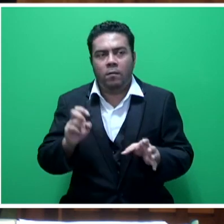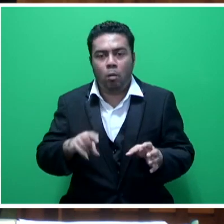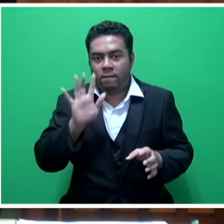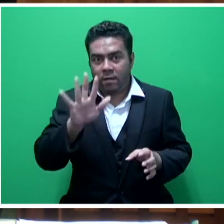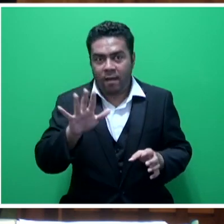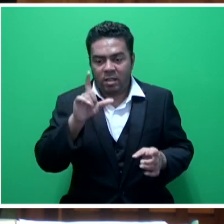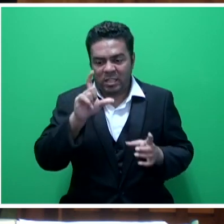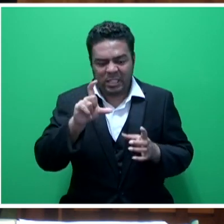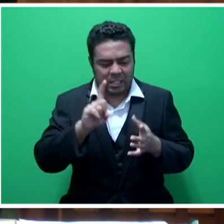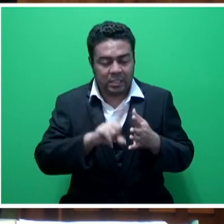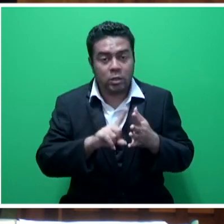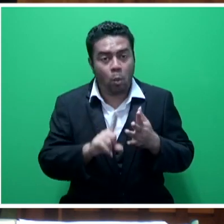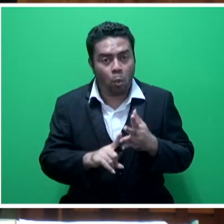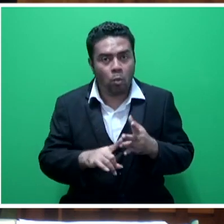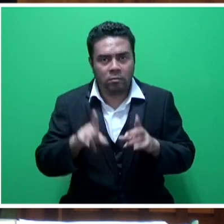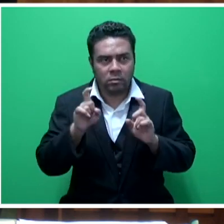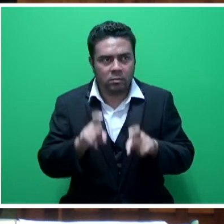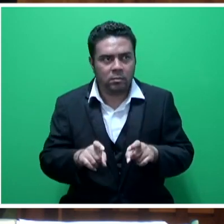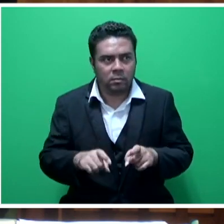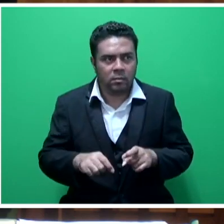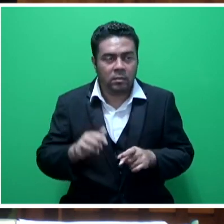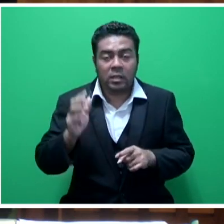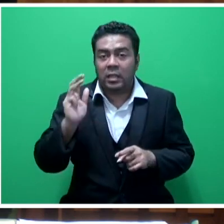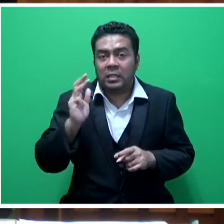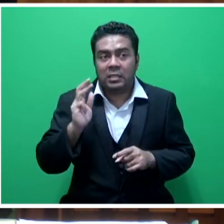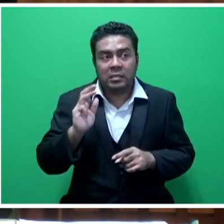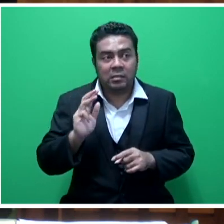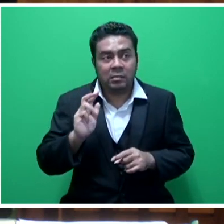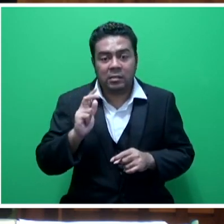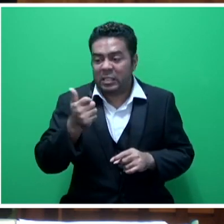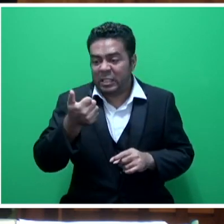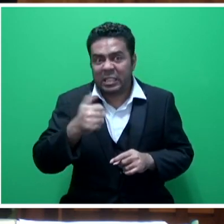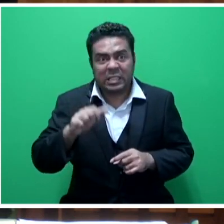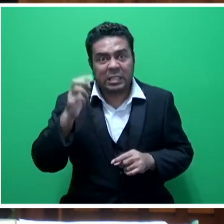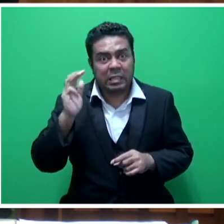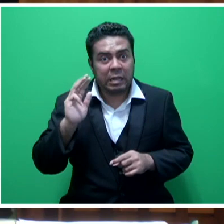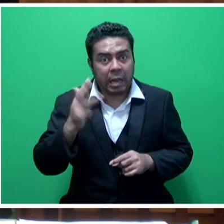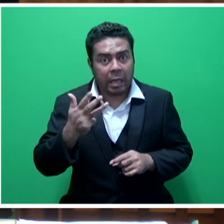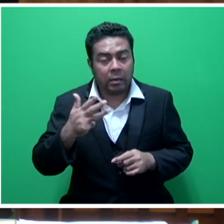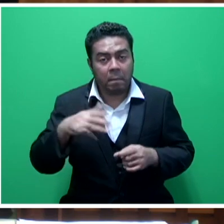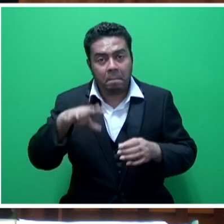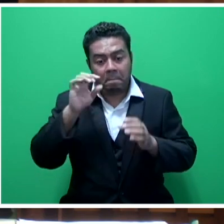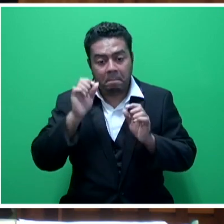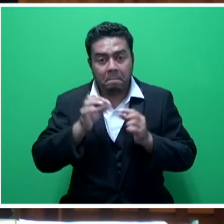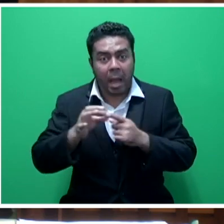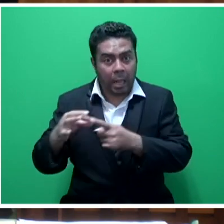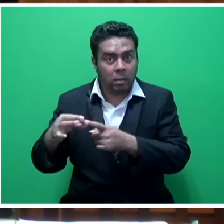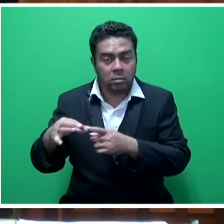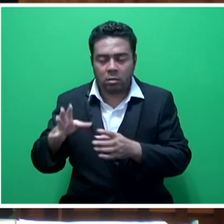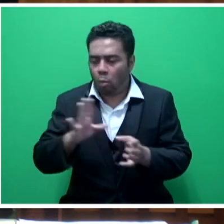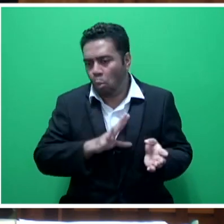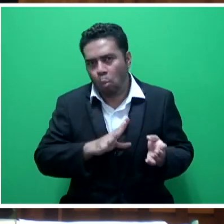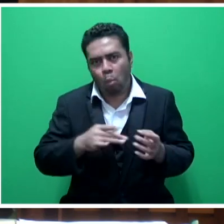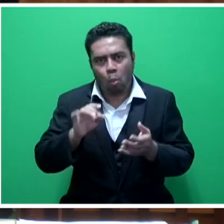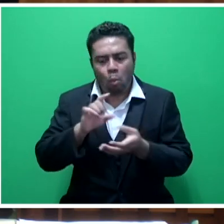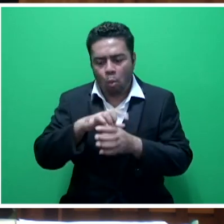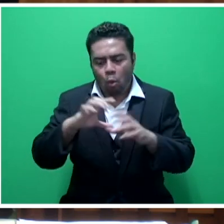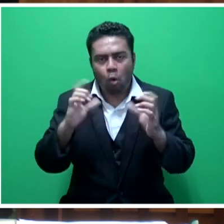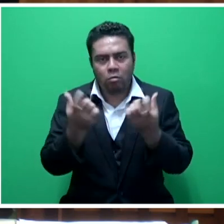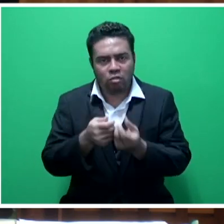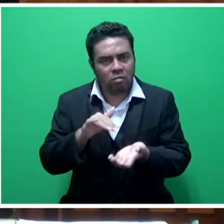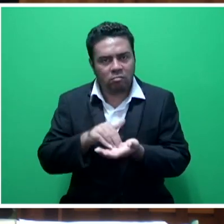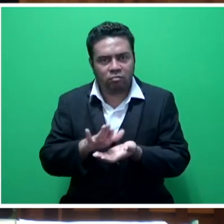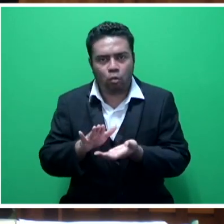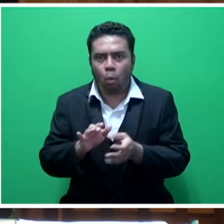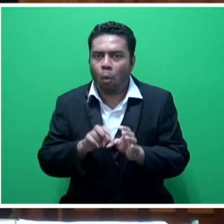All 79 expatriate pilots had their contracts terminated. 51% of the employees from across the airline who did not have work on 25